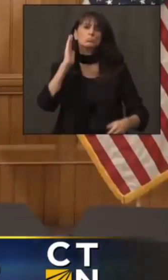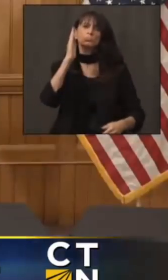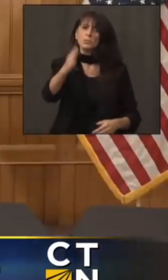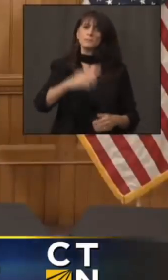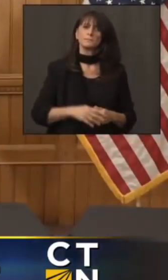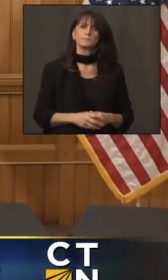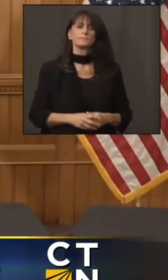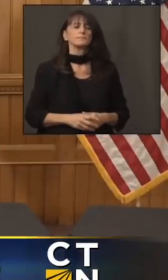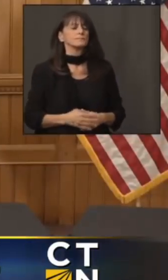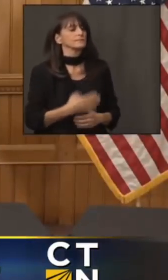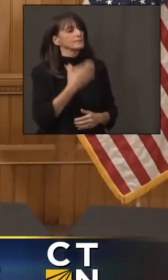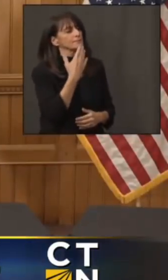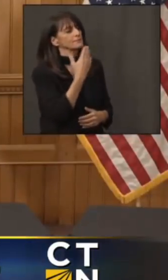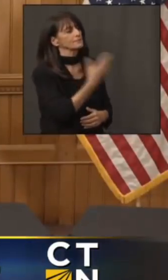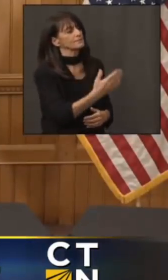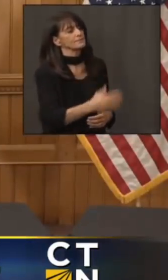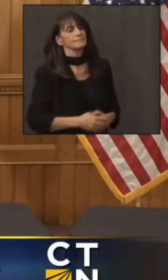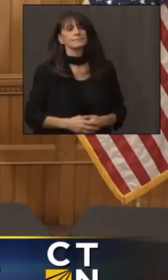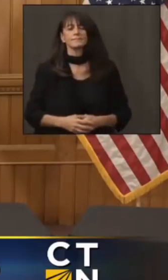Thank you.